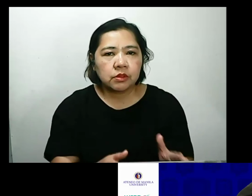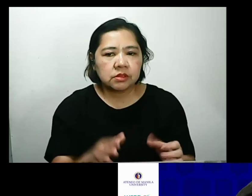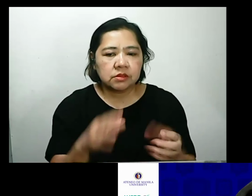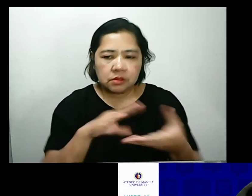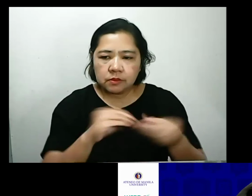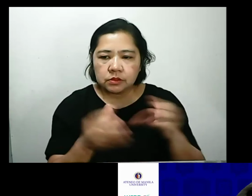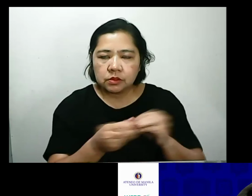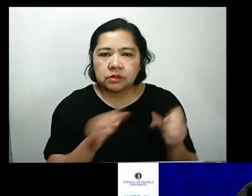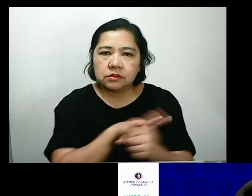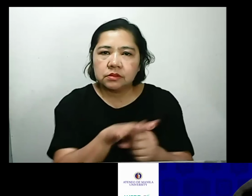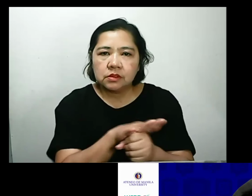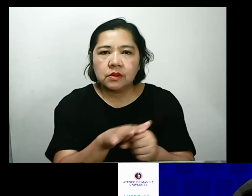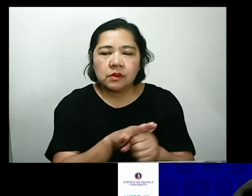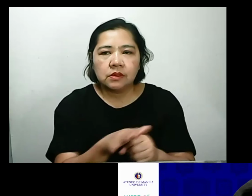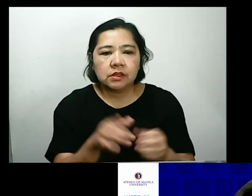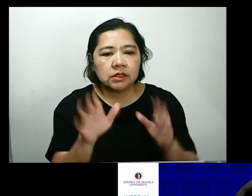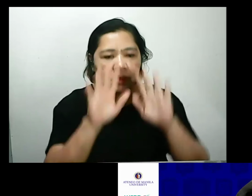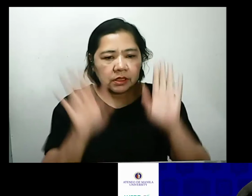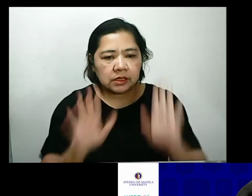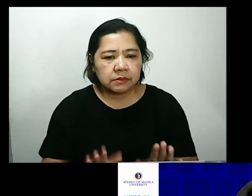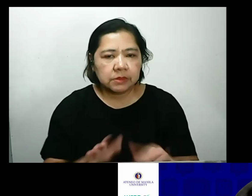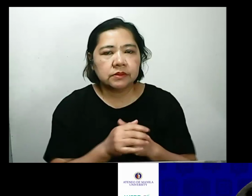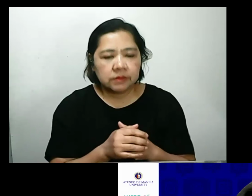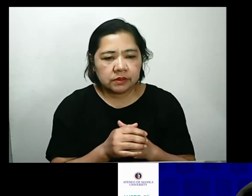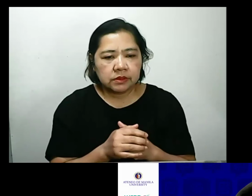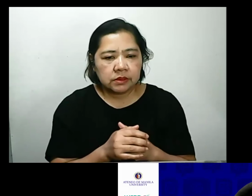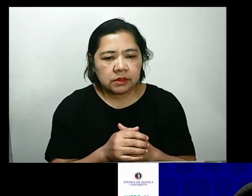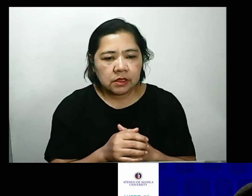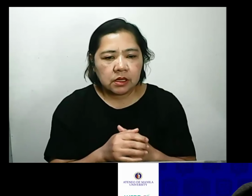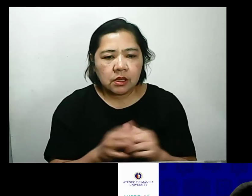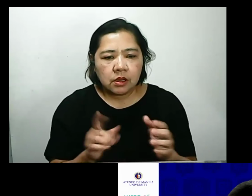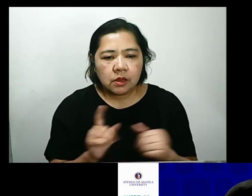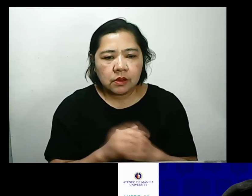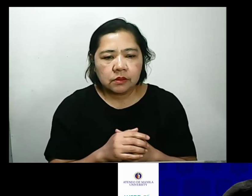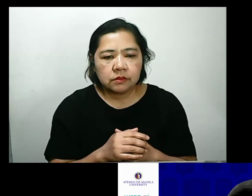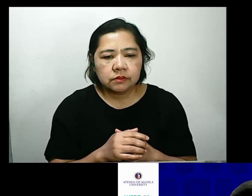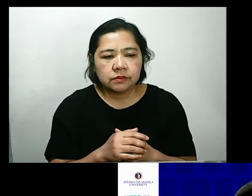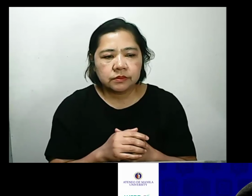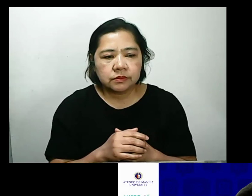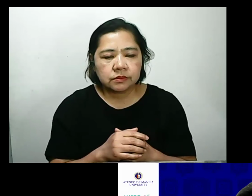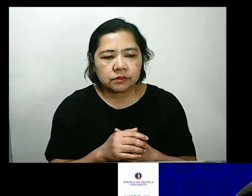the grassroots. What is the difference between that and storytelling? Thank you.